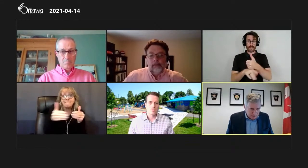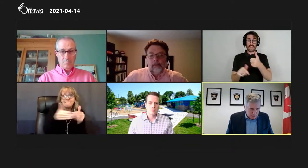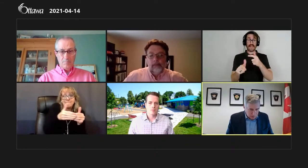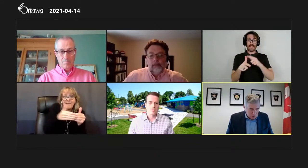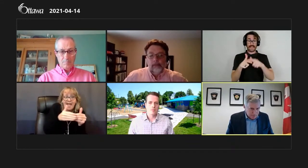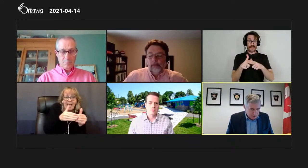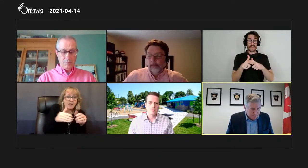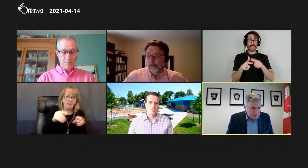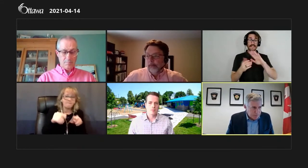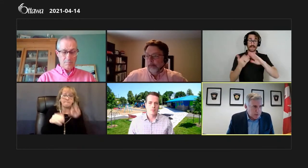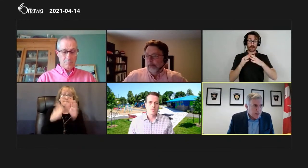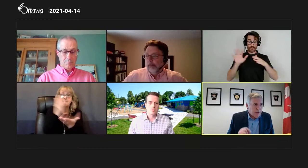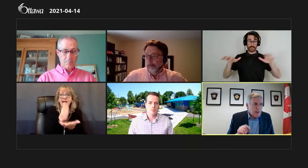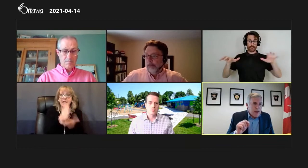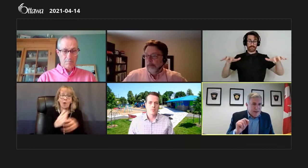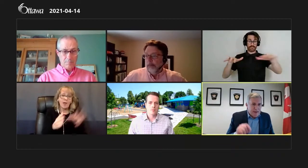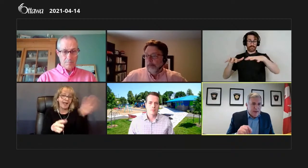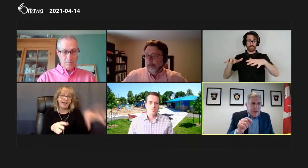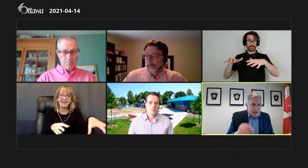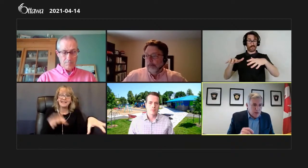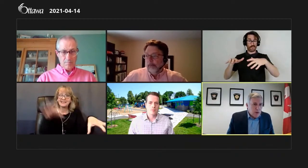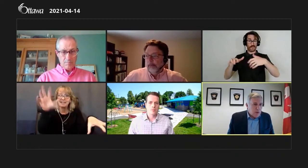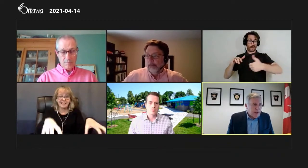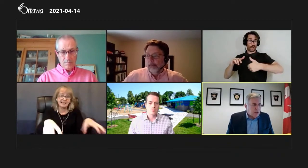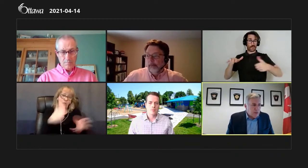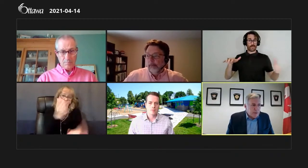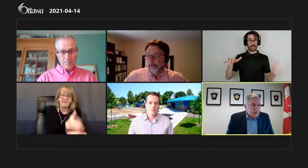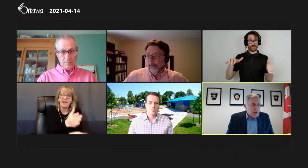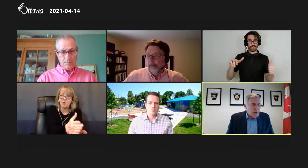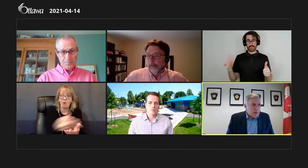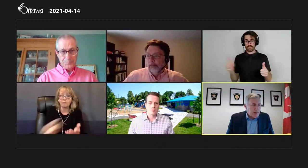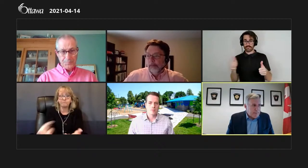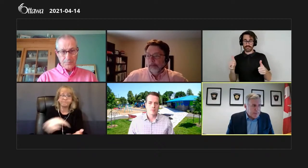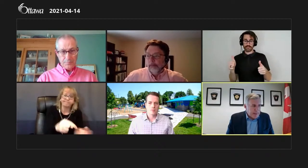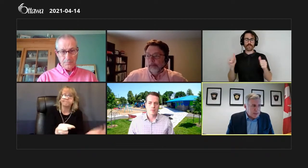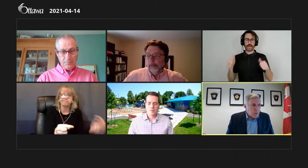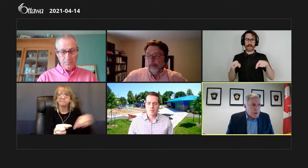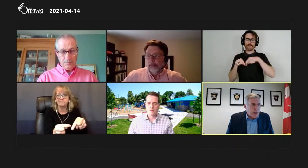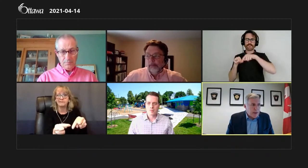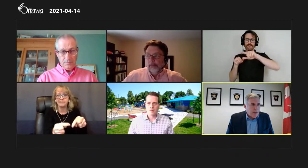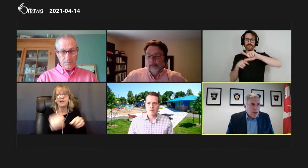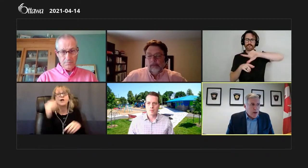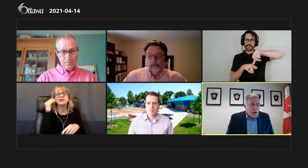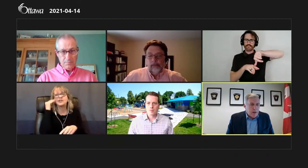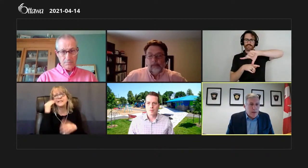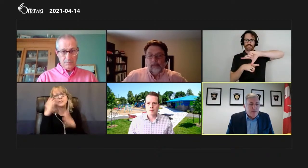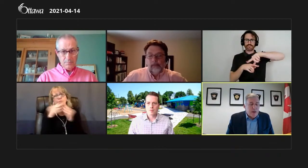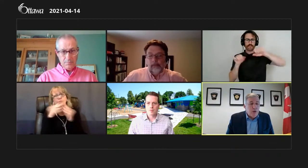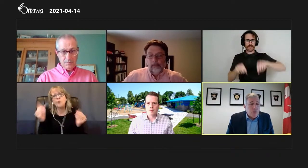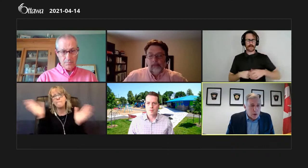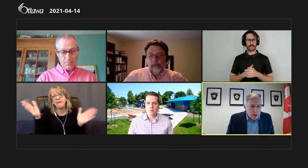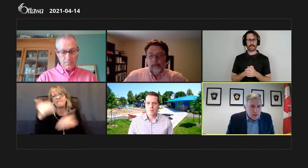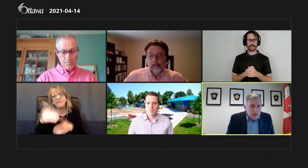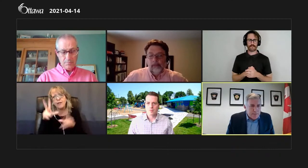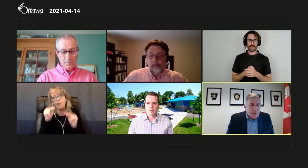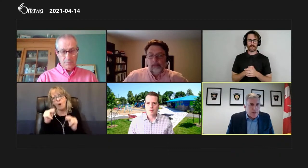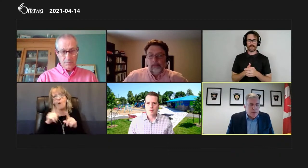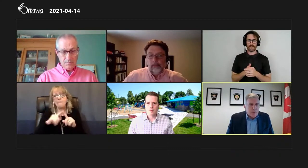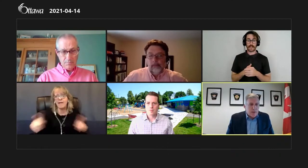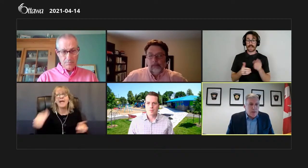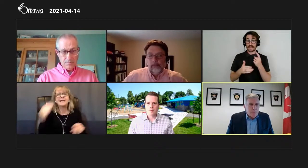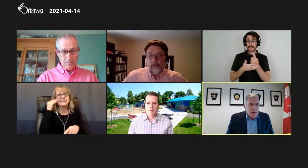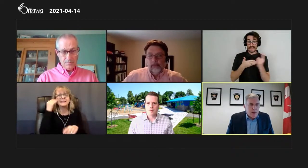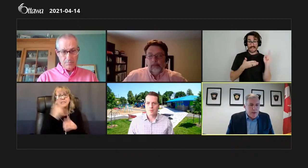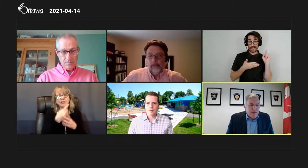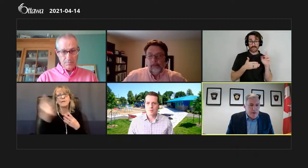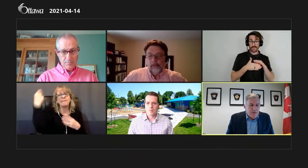perfect solution for some people. And then, as you know, Councillor, we started last weekend on an even a newer concept that the